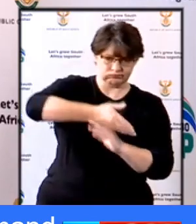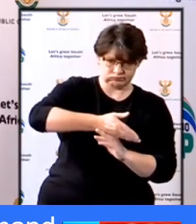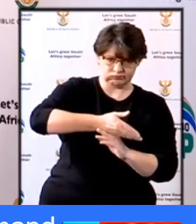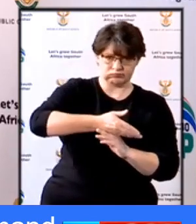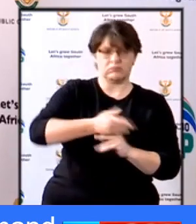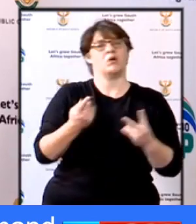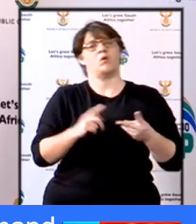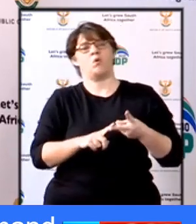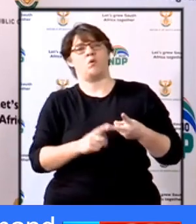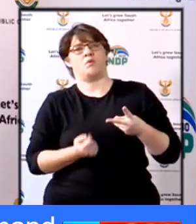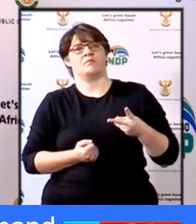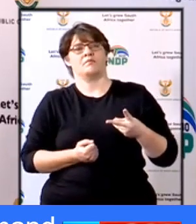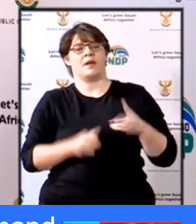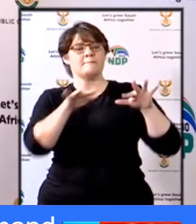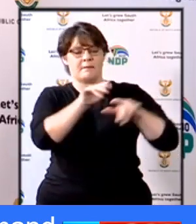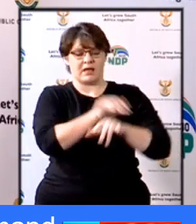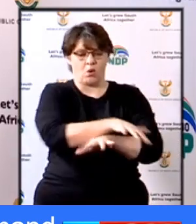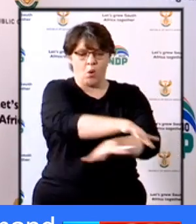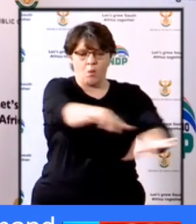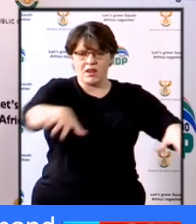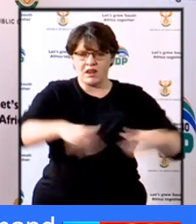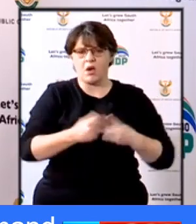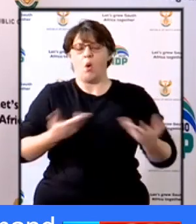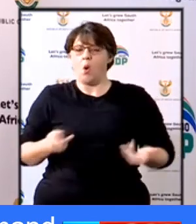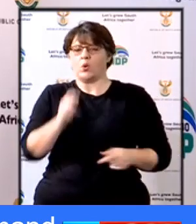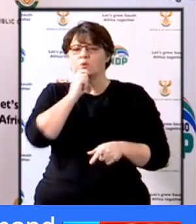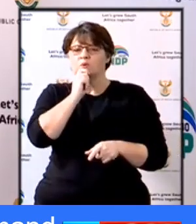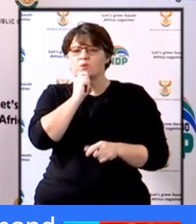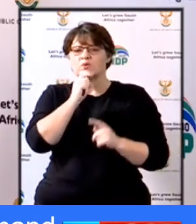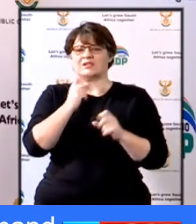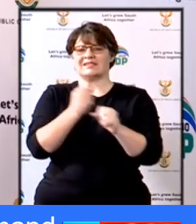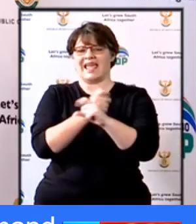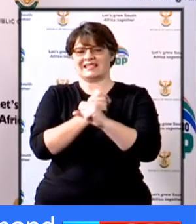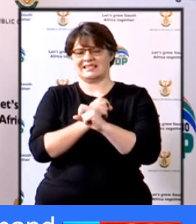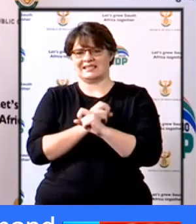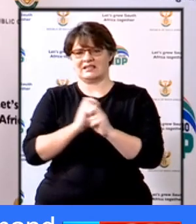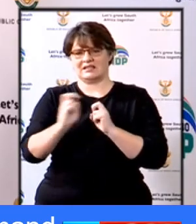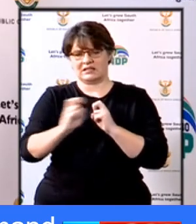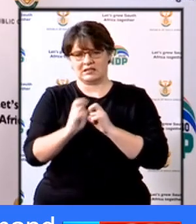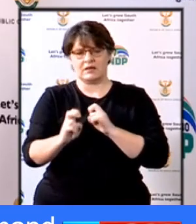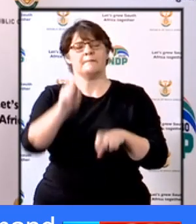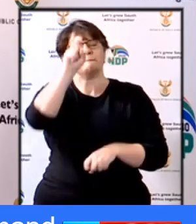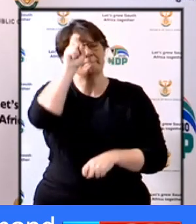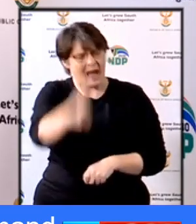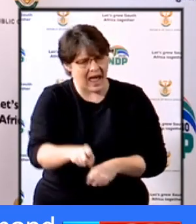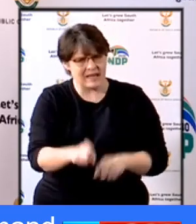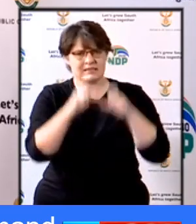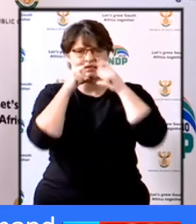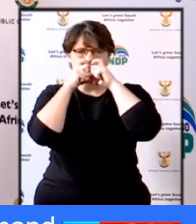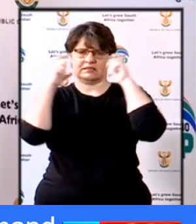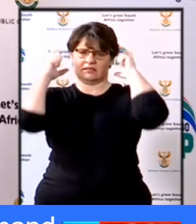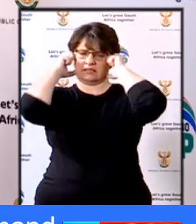public space, and or public transport must wear a mask,